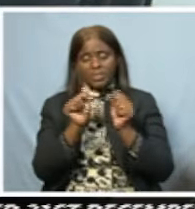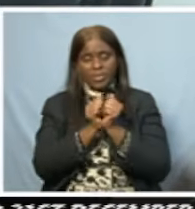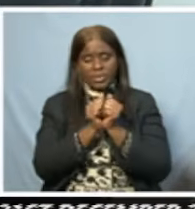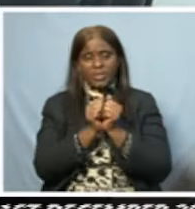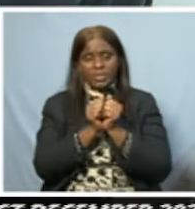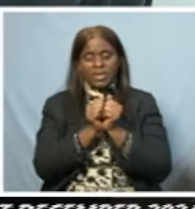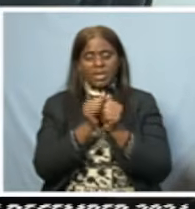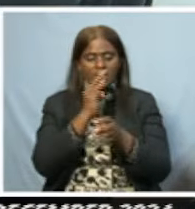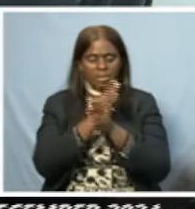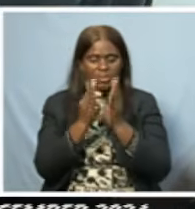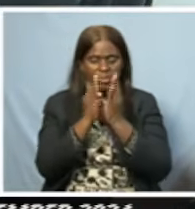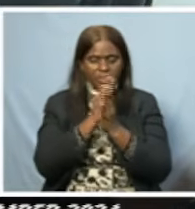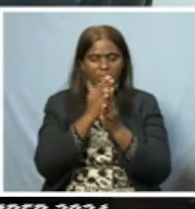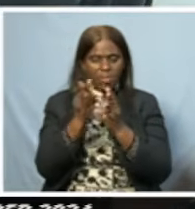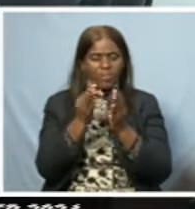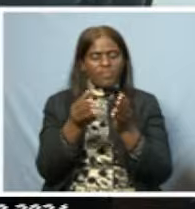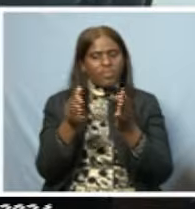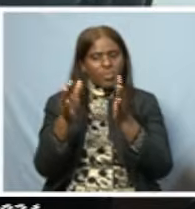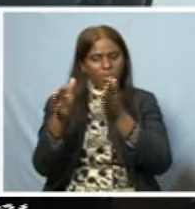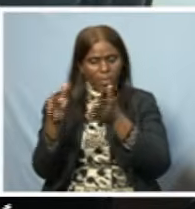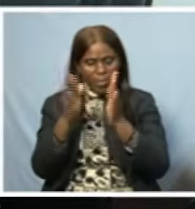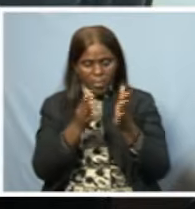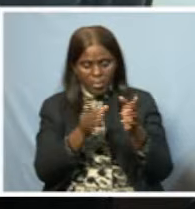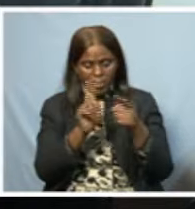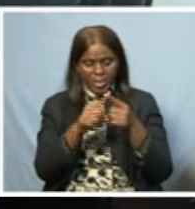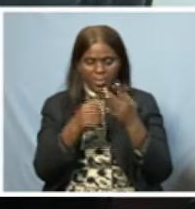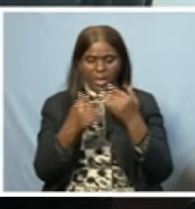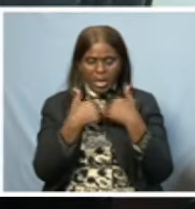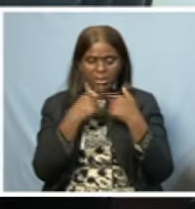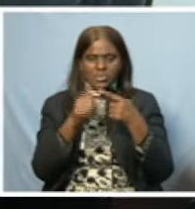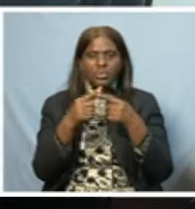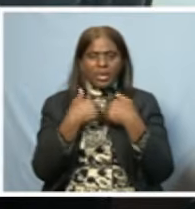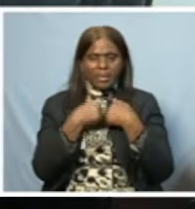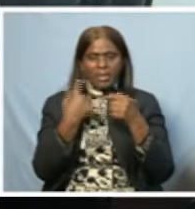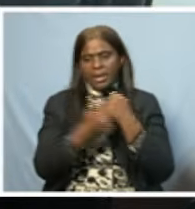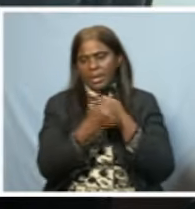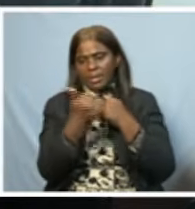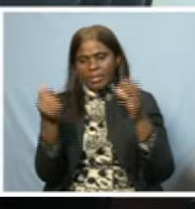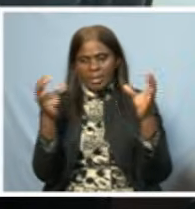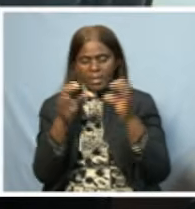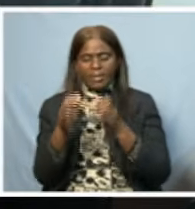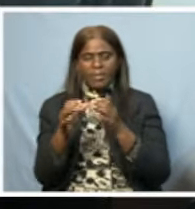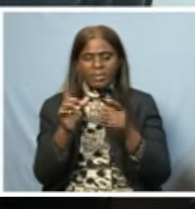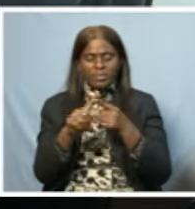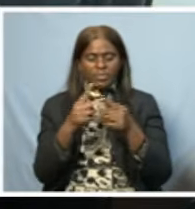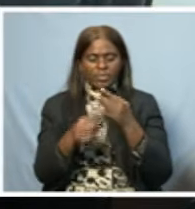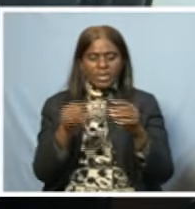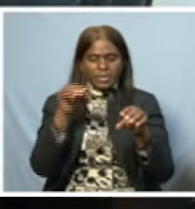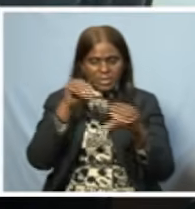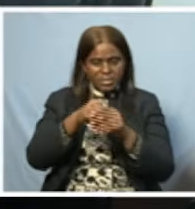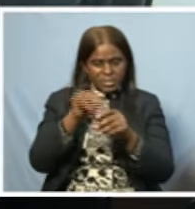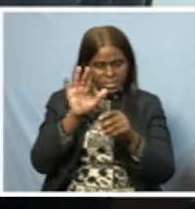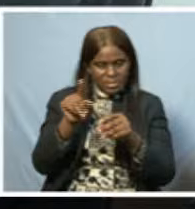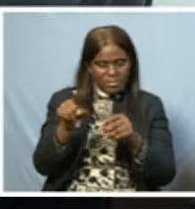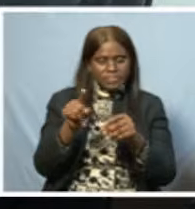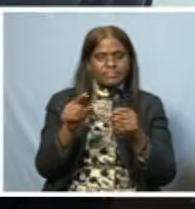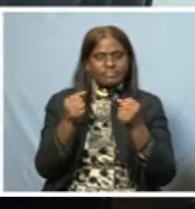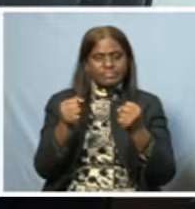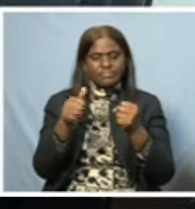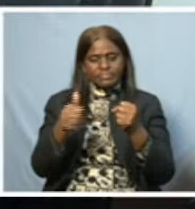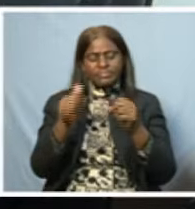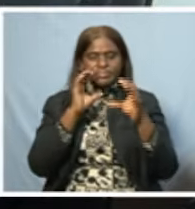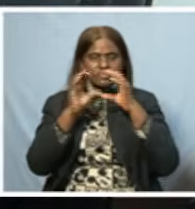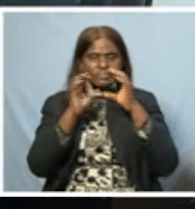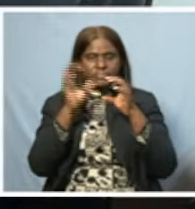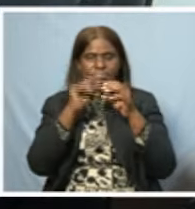needed, and that saving our as well as matters in time, which surrounding procurement. The dumping site, all